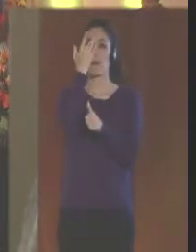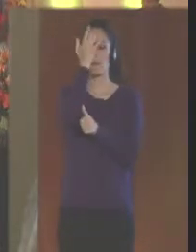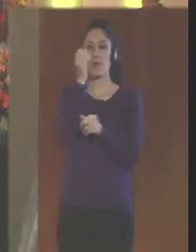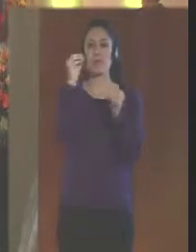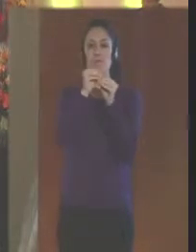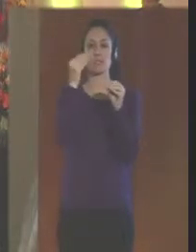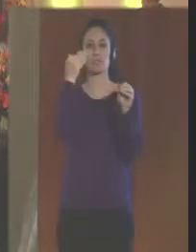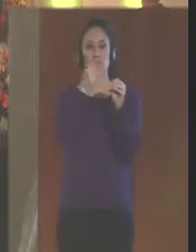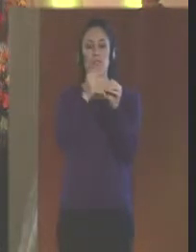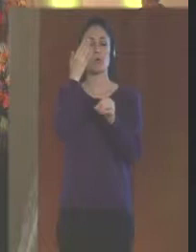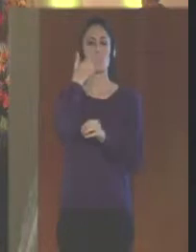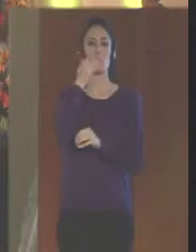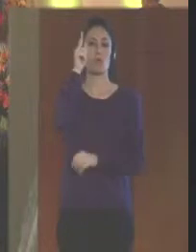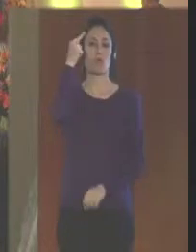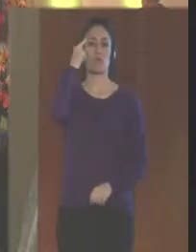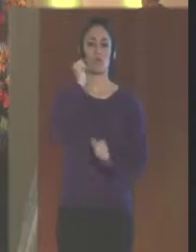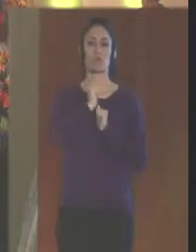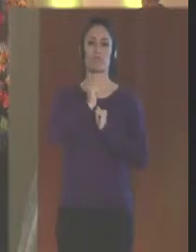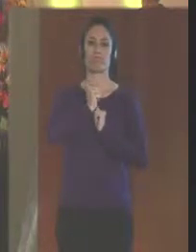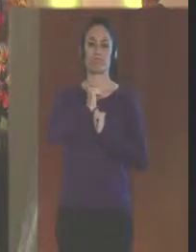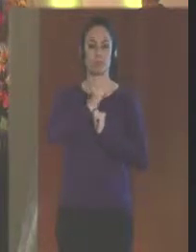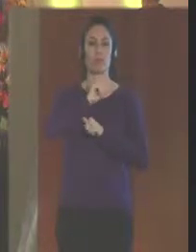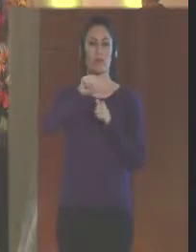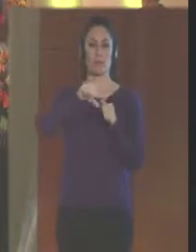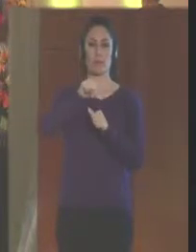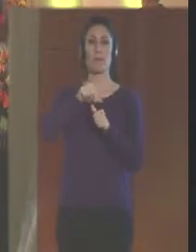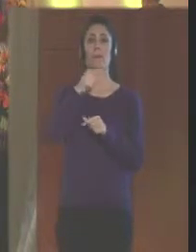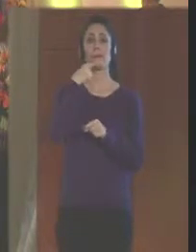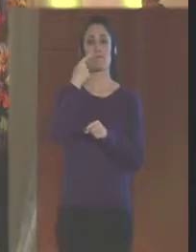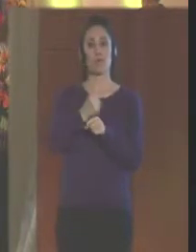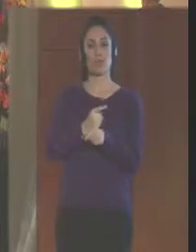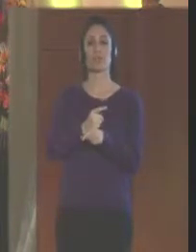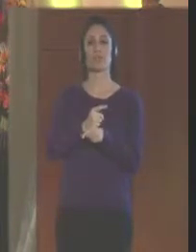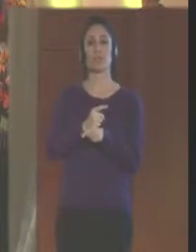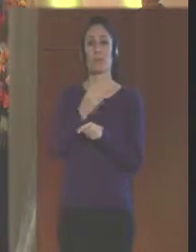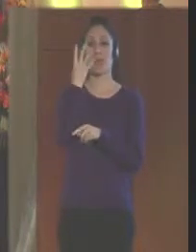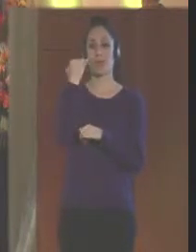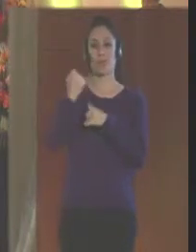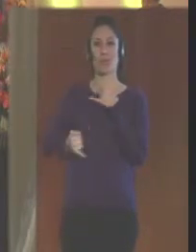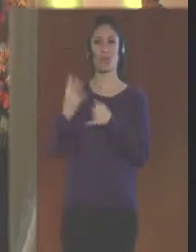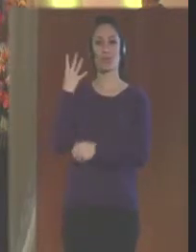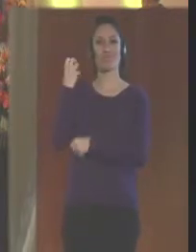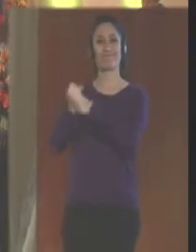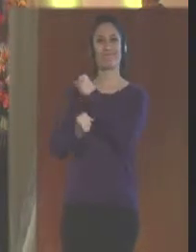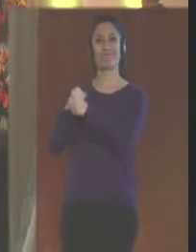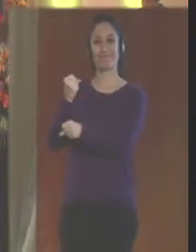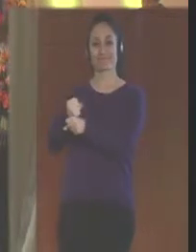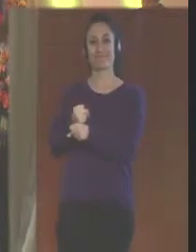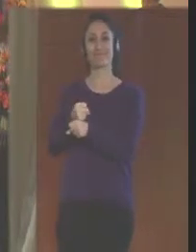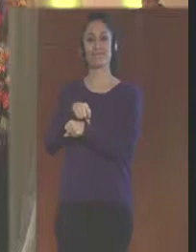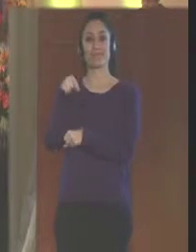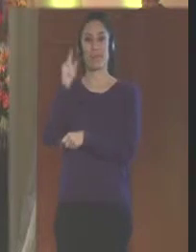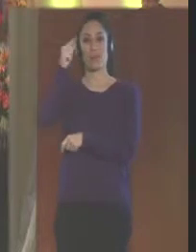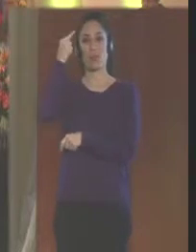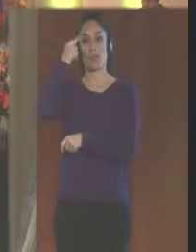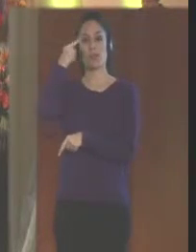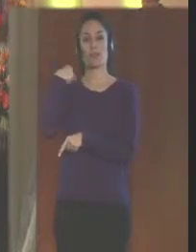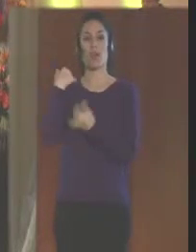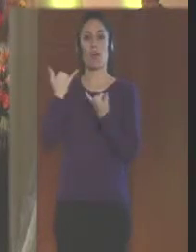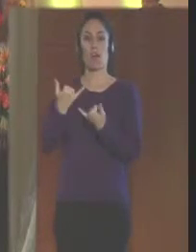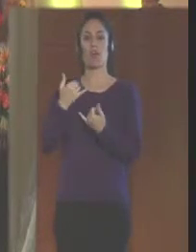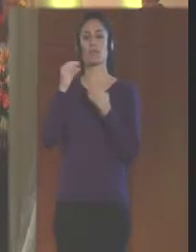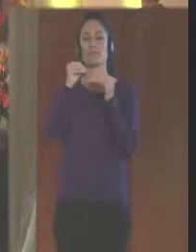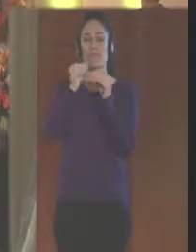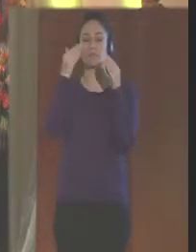of over the last 4 years, the government of Trinidad and Tobago has focused on what we would call